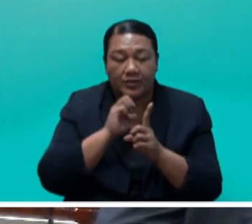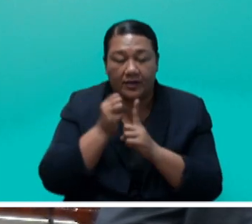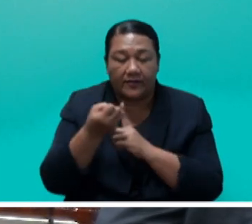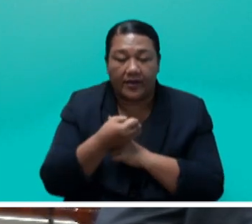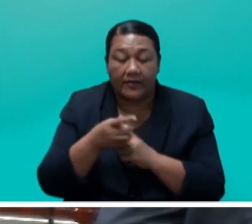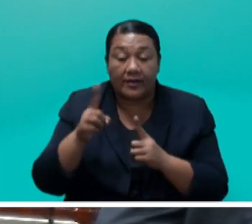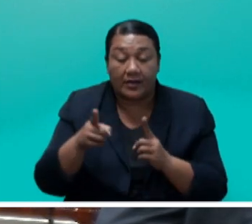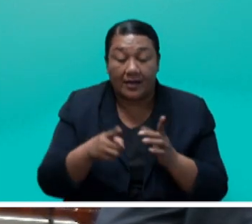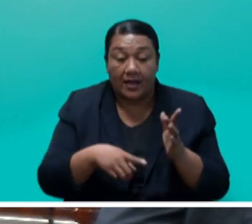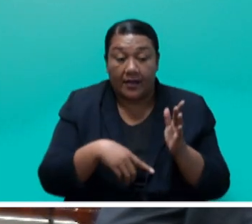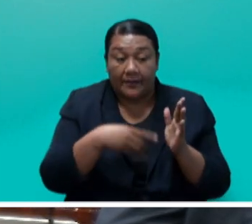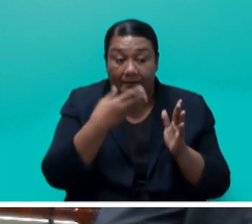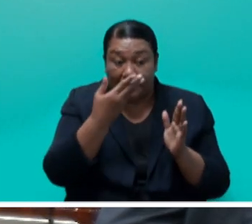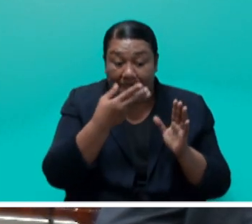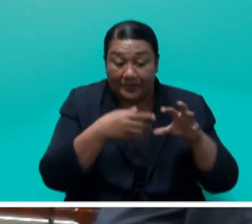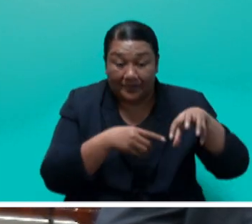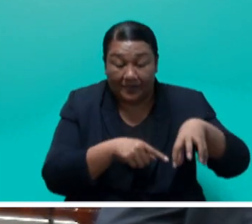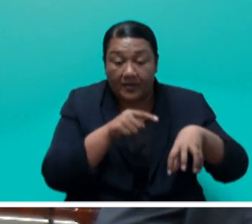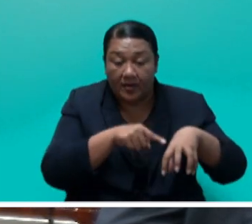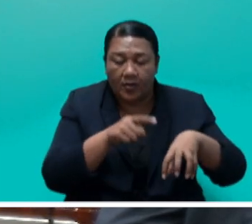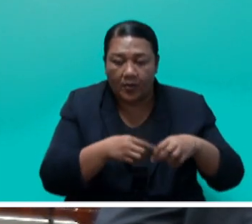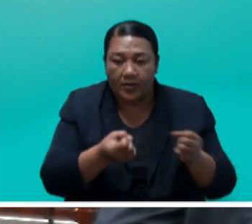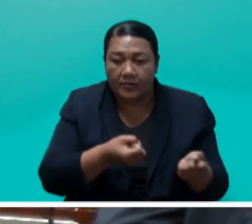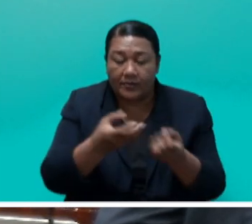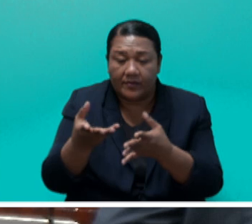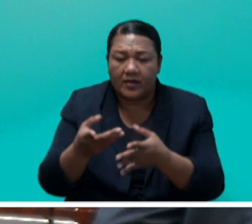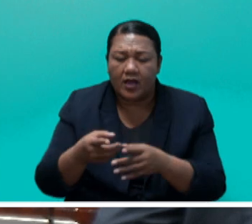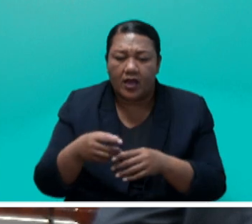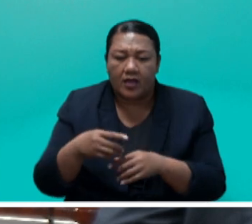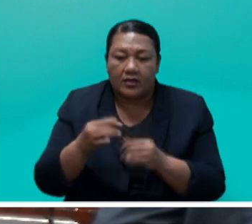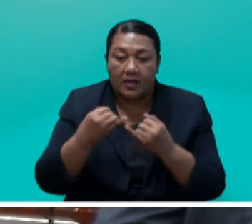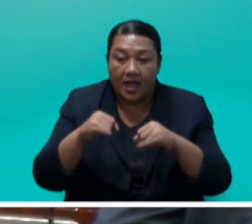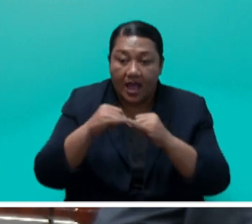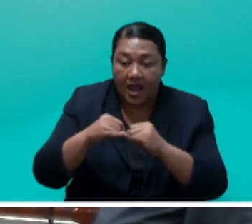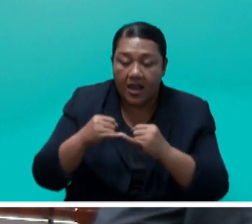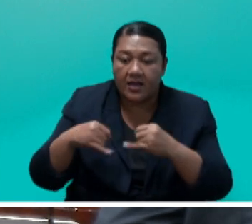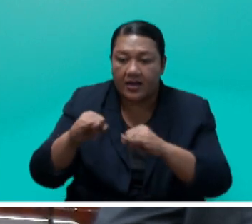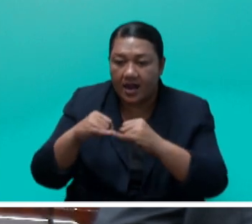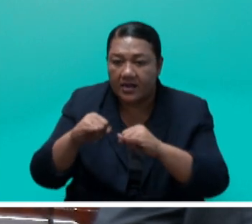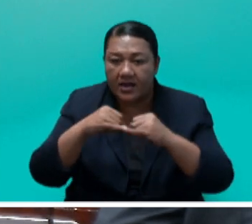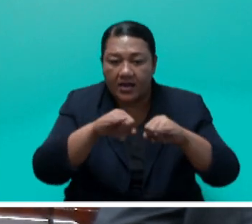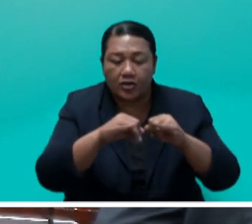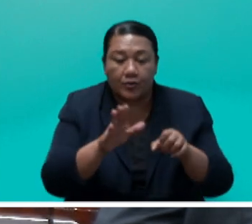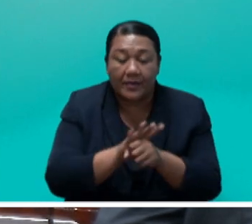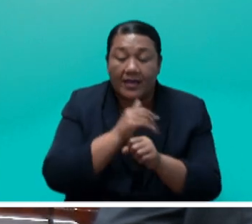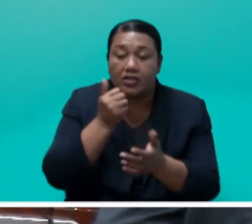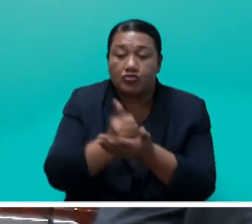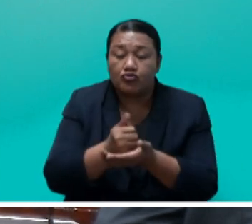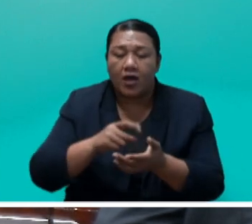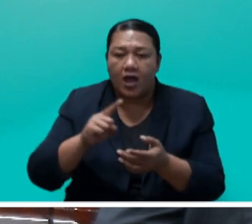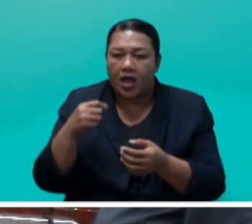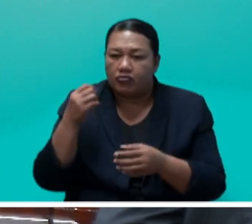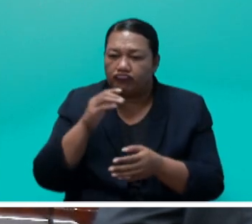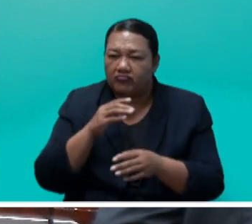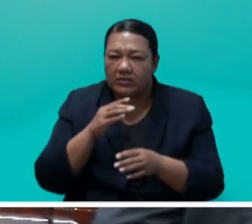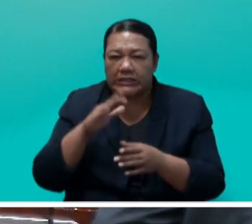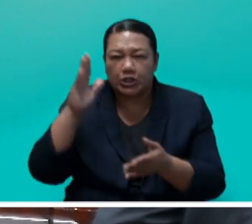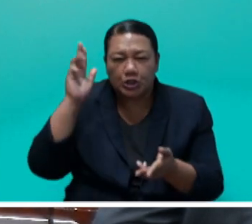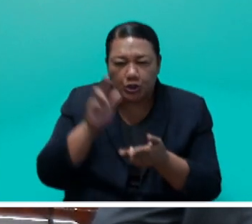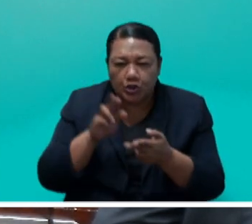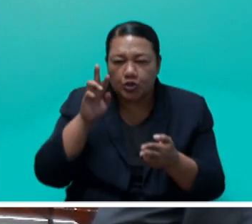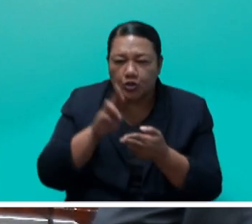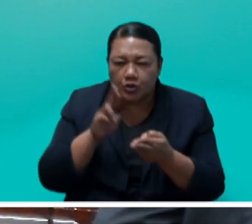sets ambitious targets for the maritime sector to reduce its emissions, aligning with the broader goal of limiting global